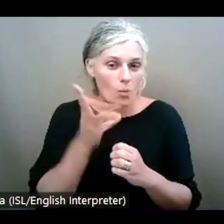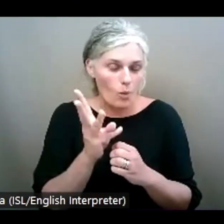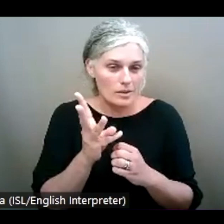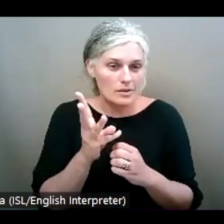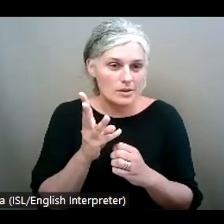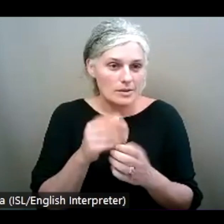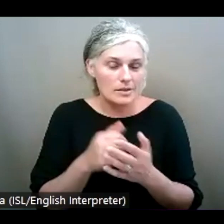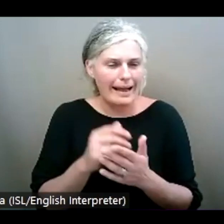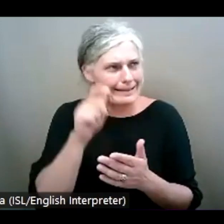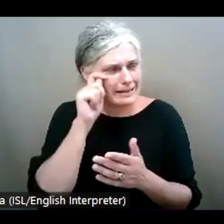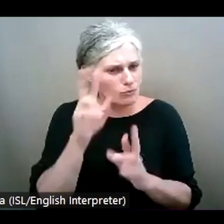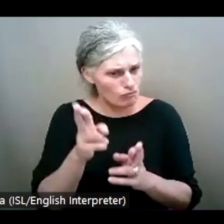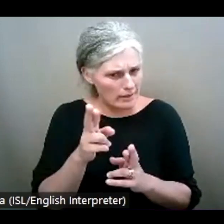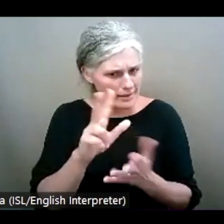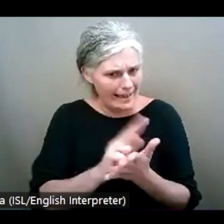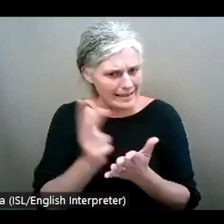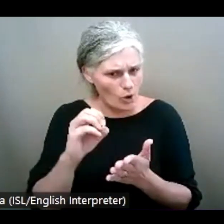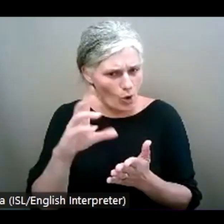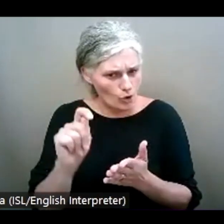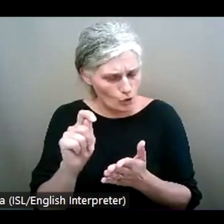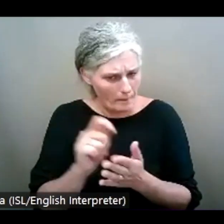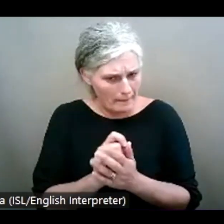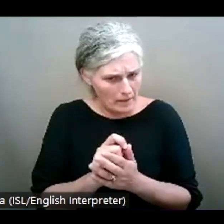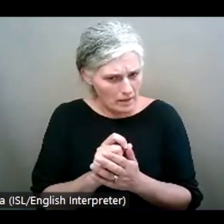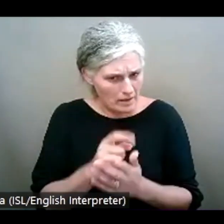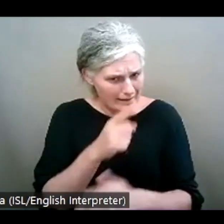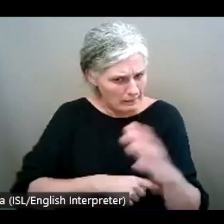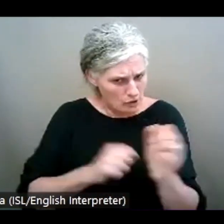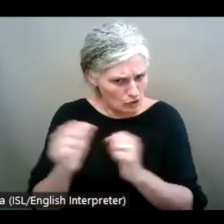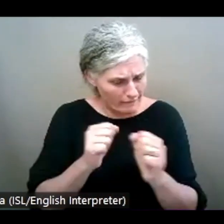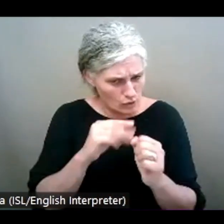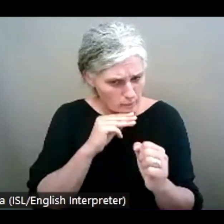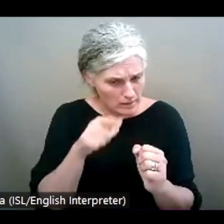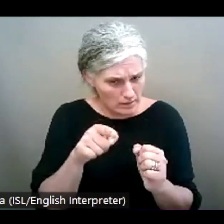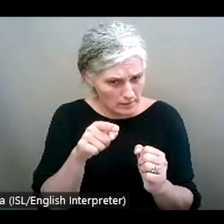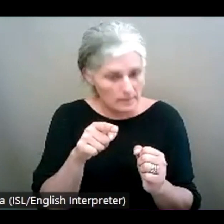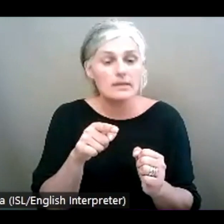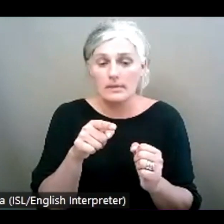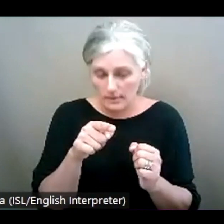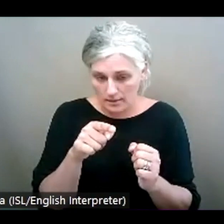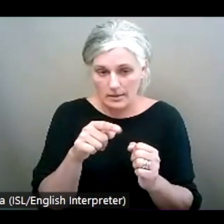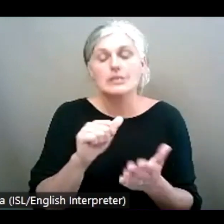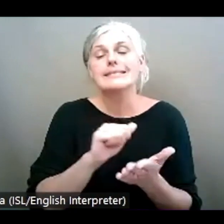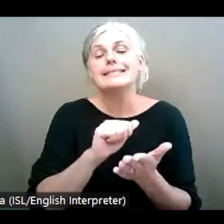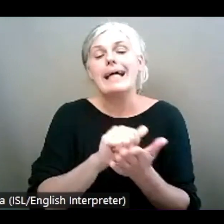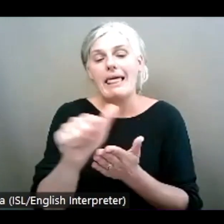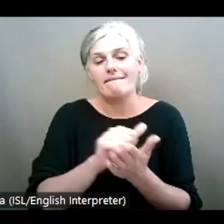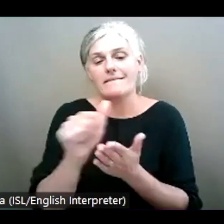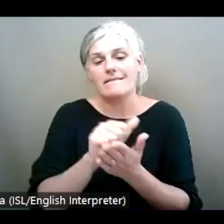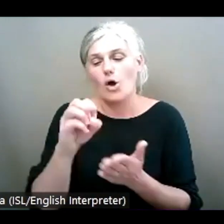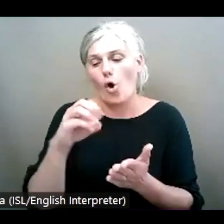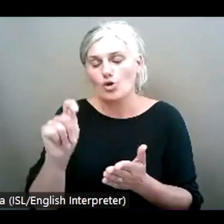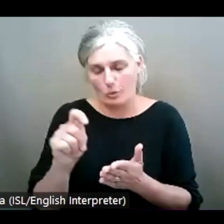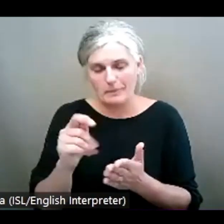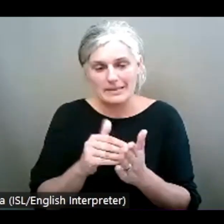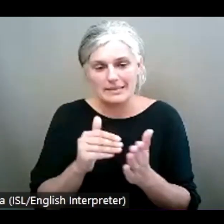the 18th of October. Yeah. The disability services, Peter, Yeah, is it? yeah, yeah. The 11th of October, I believe. Yeah, sorry, 11th of October.